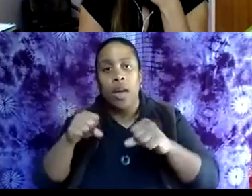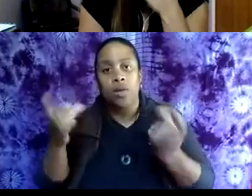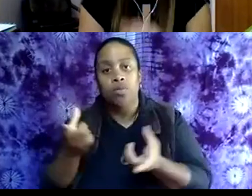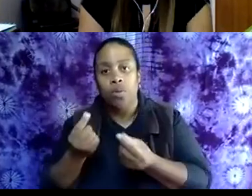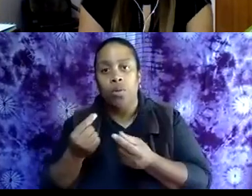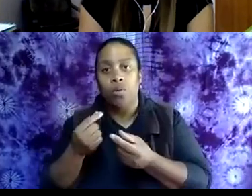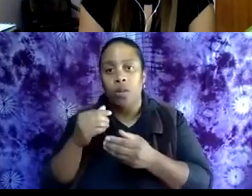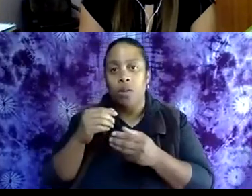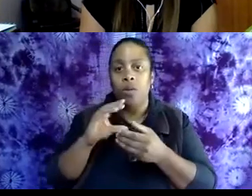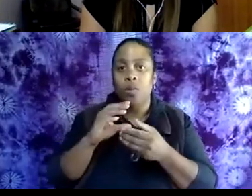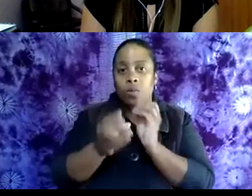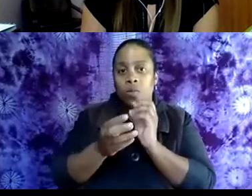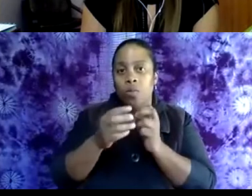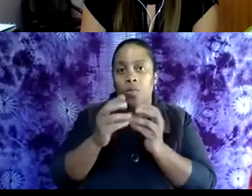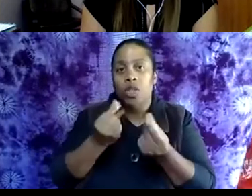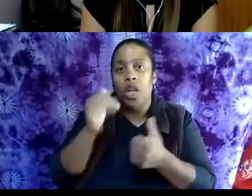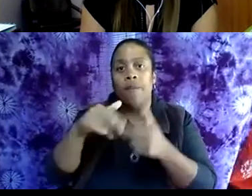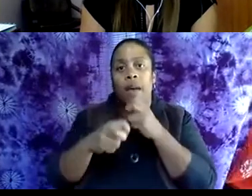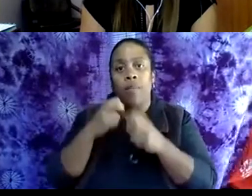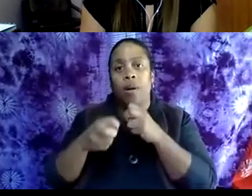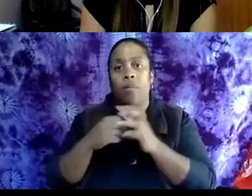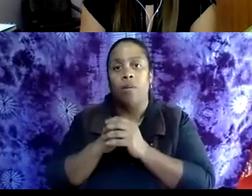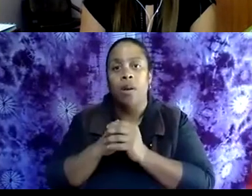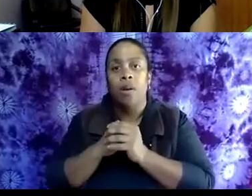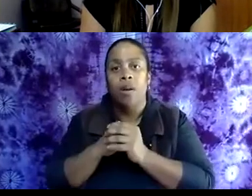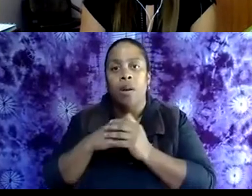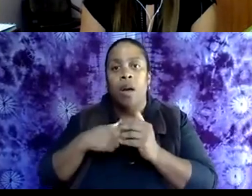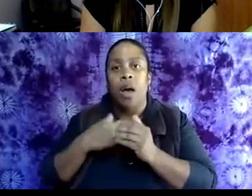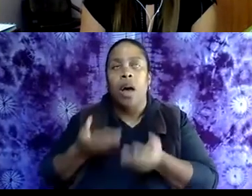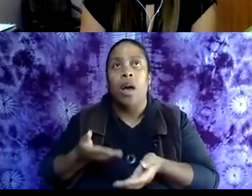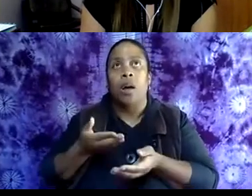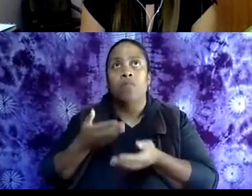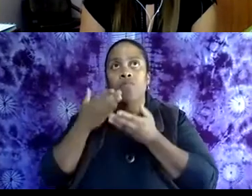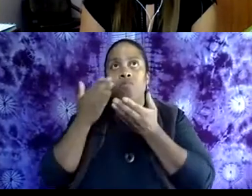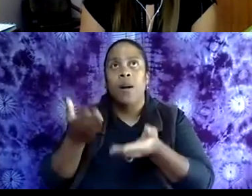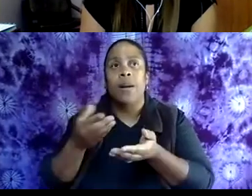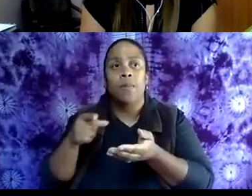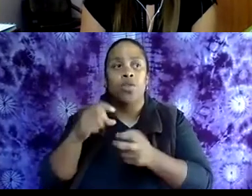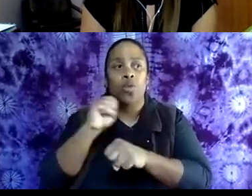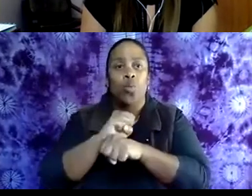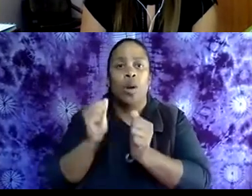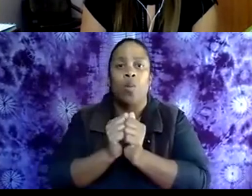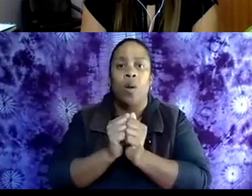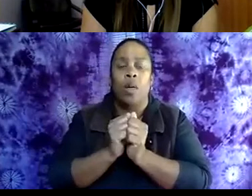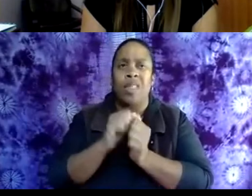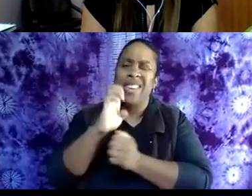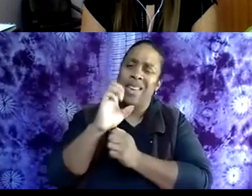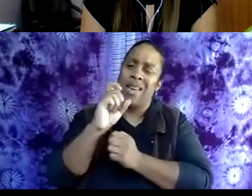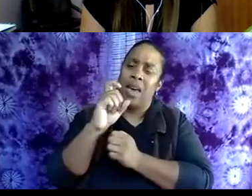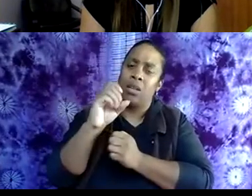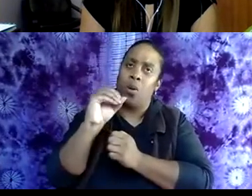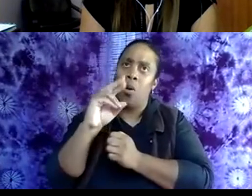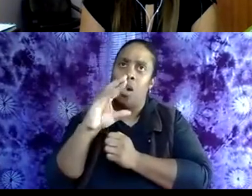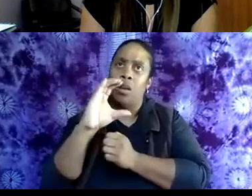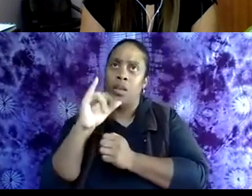this work, and perhaps even work with an exorcist of some, it's not called that anymore. I don't know